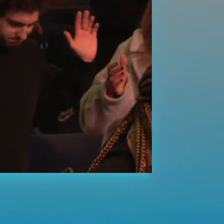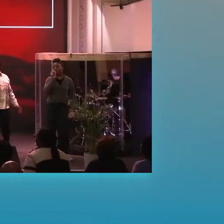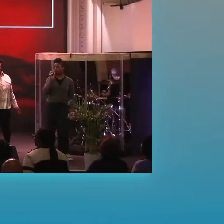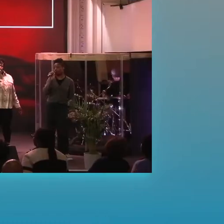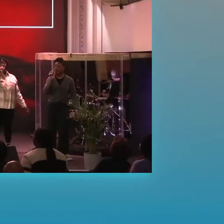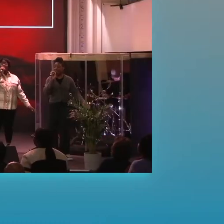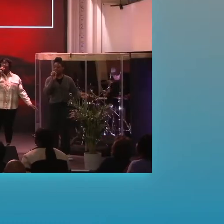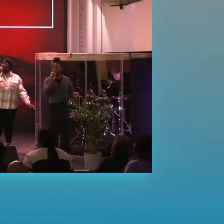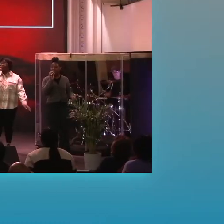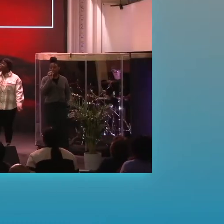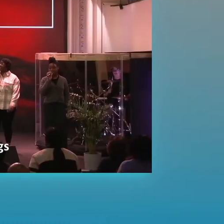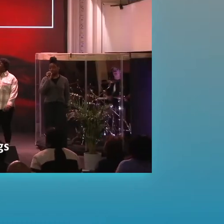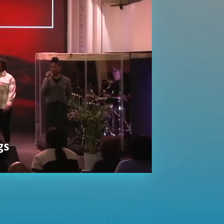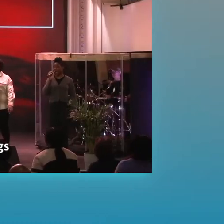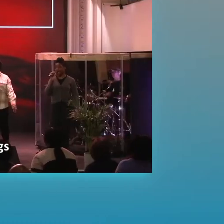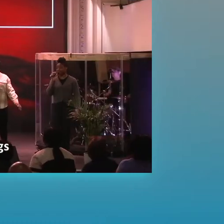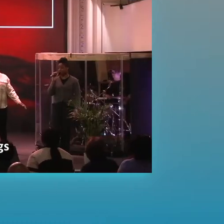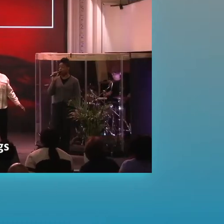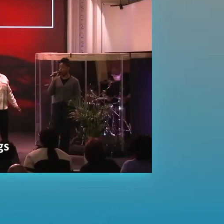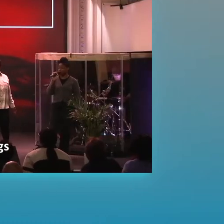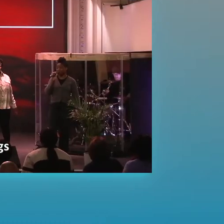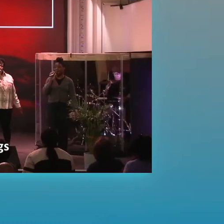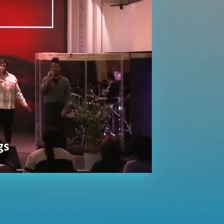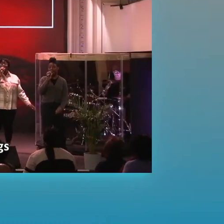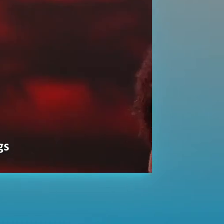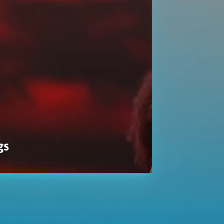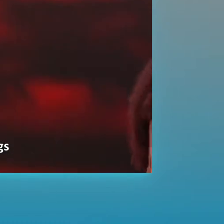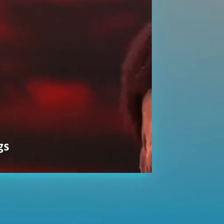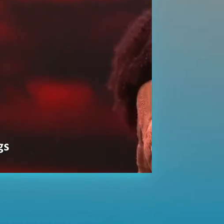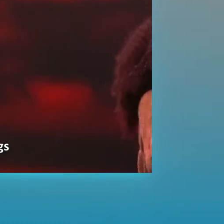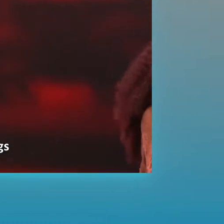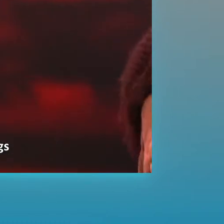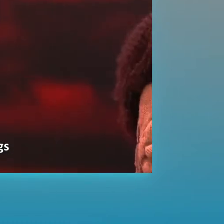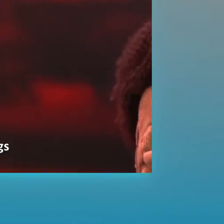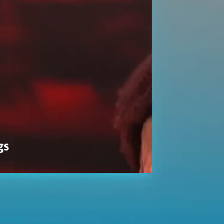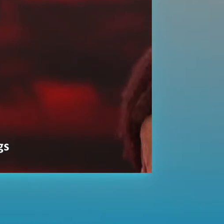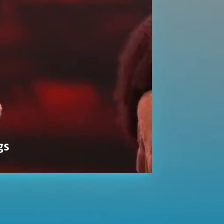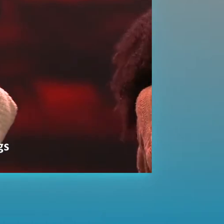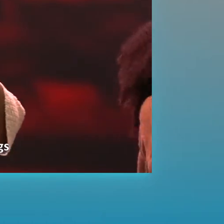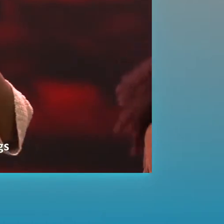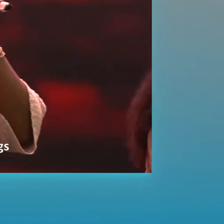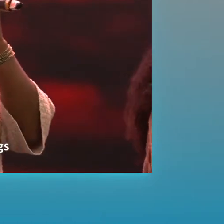captive and break every chain. Oh,